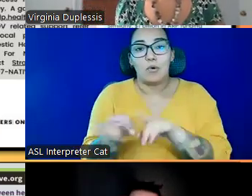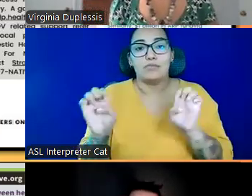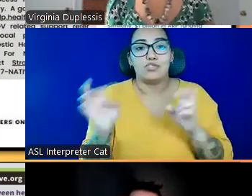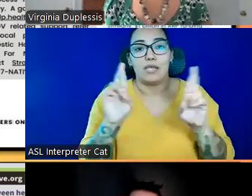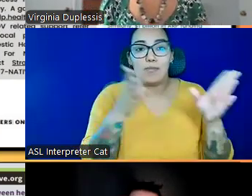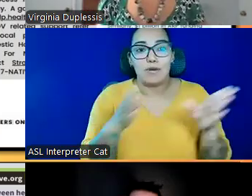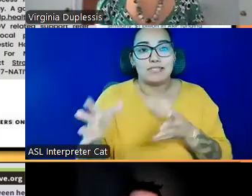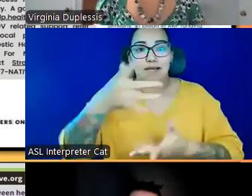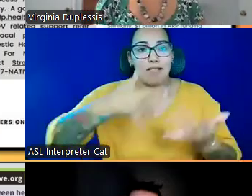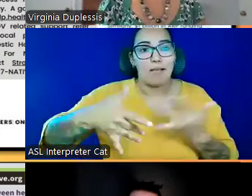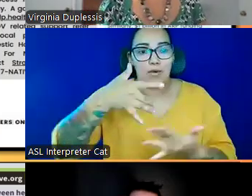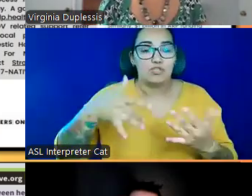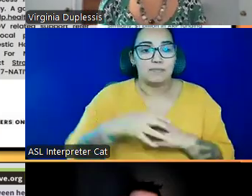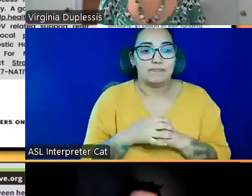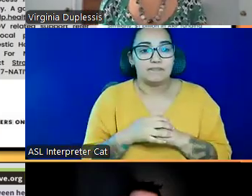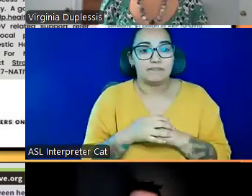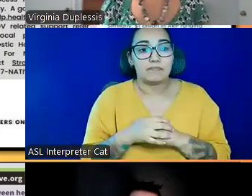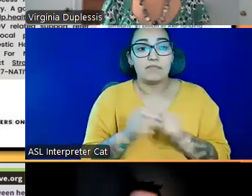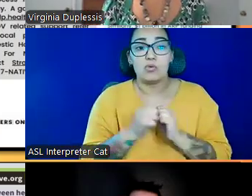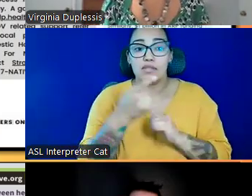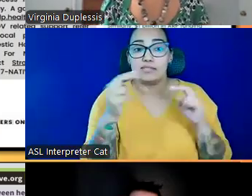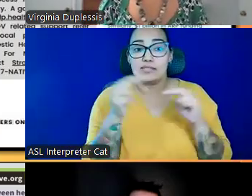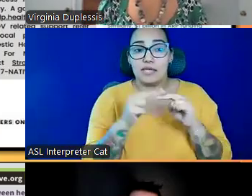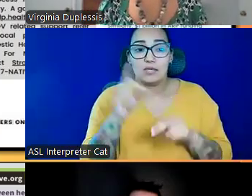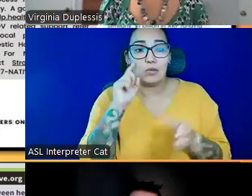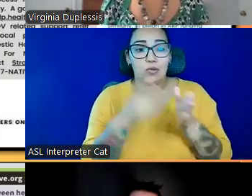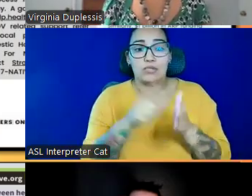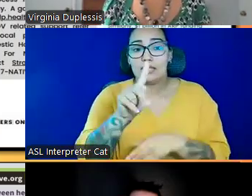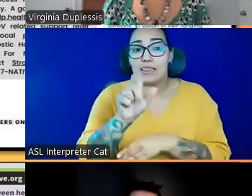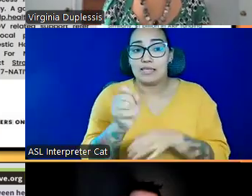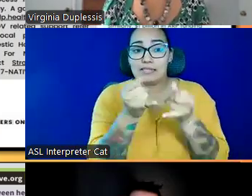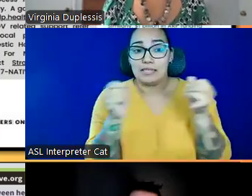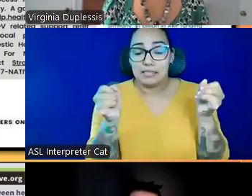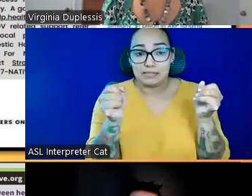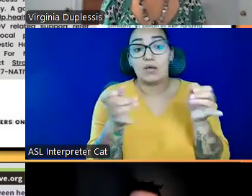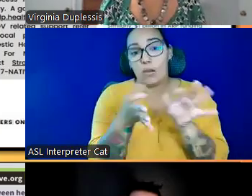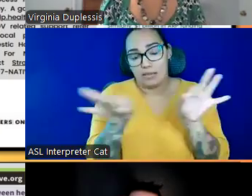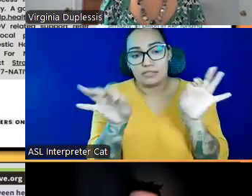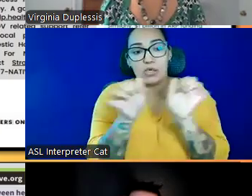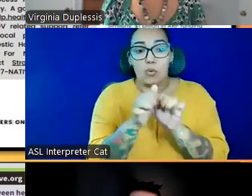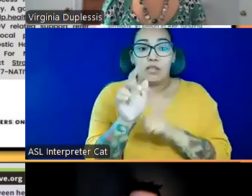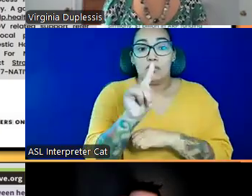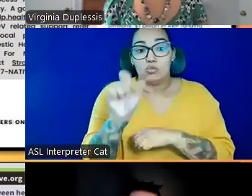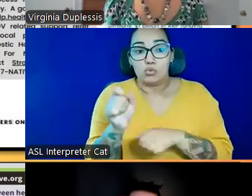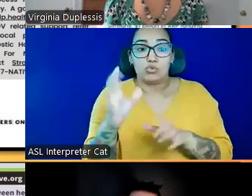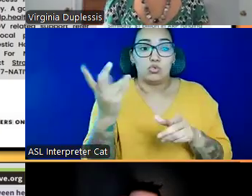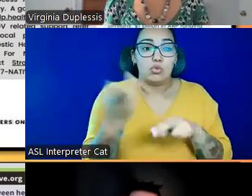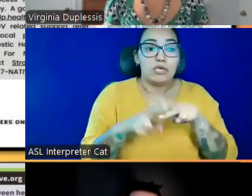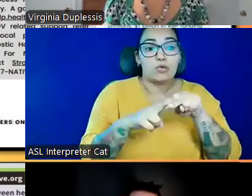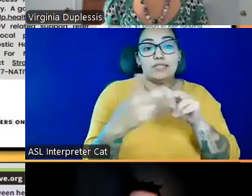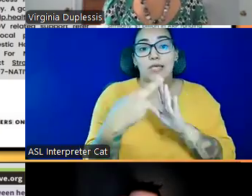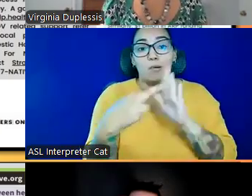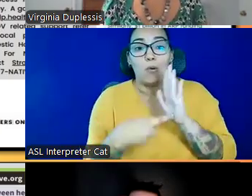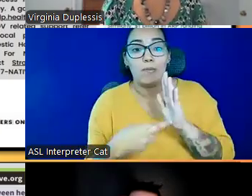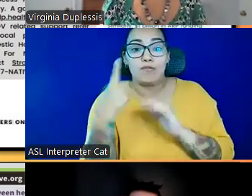preparedness collaboration. On this slide, you will see links to our tools for increasing healthcare remote enrollment